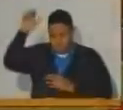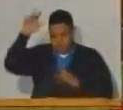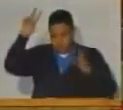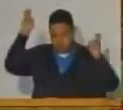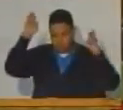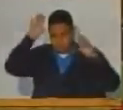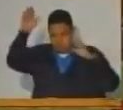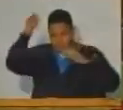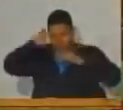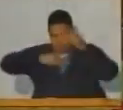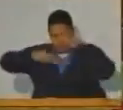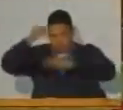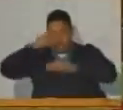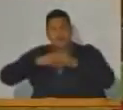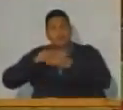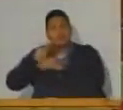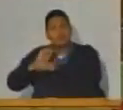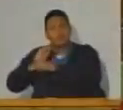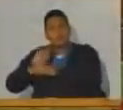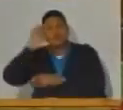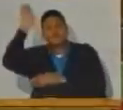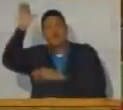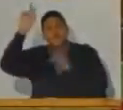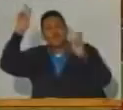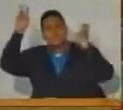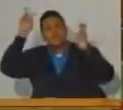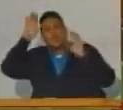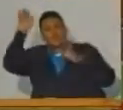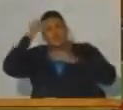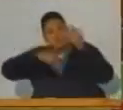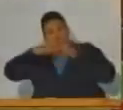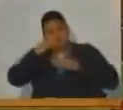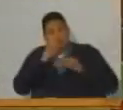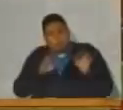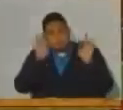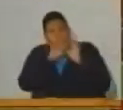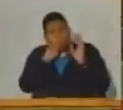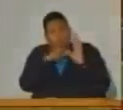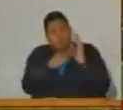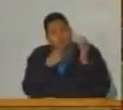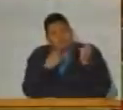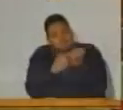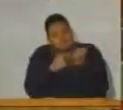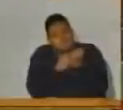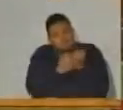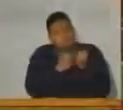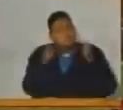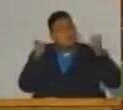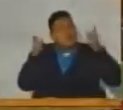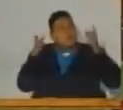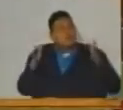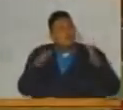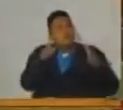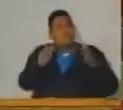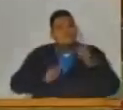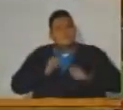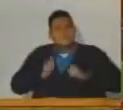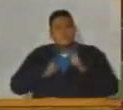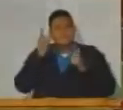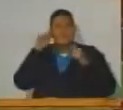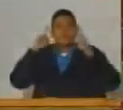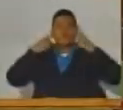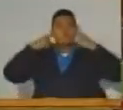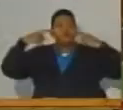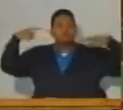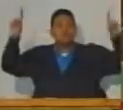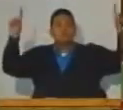The Ministry of Foreign Affairs and Foreign Trade will play an important role in supporting the administration's drive toward